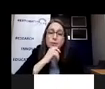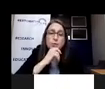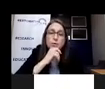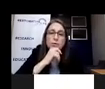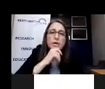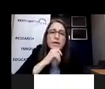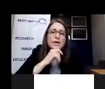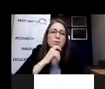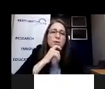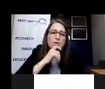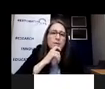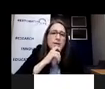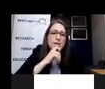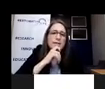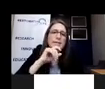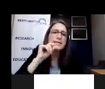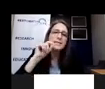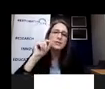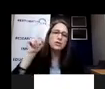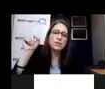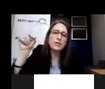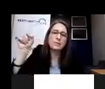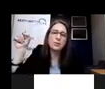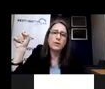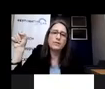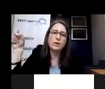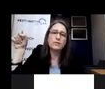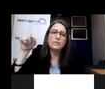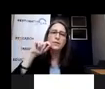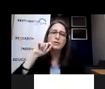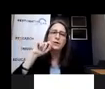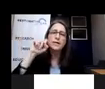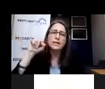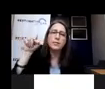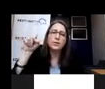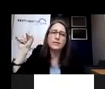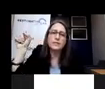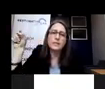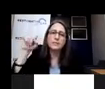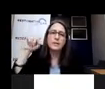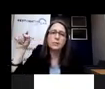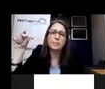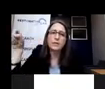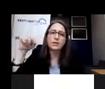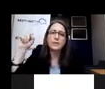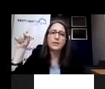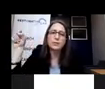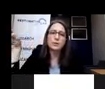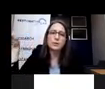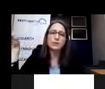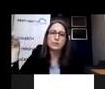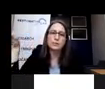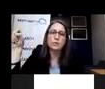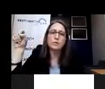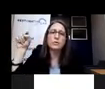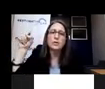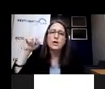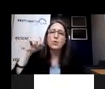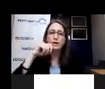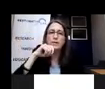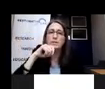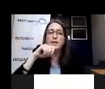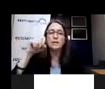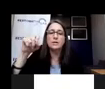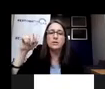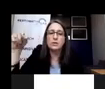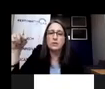in schools, which is that it isn't just at the point of conflict or at the point of discipline or punishment or breach of rules